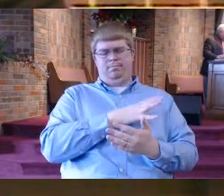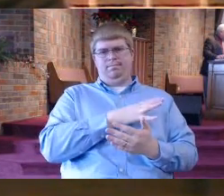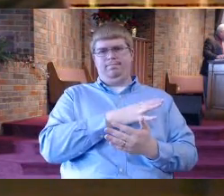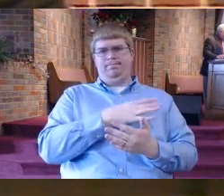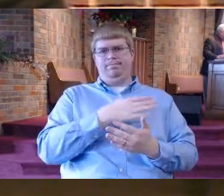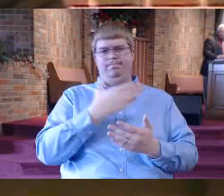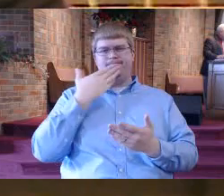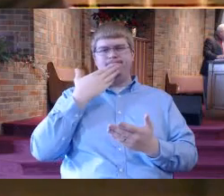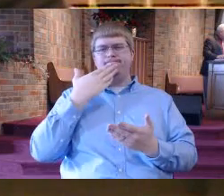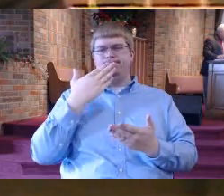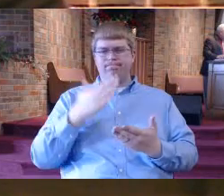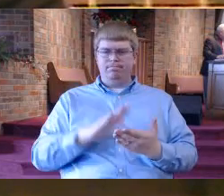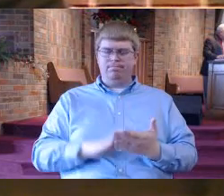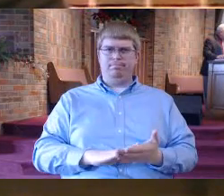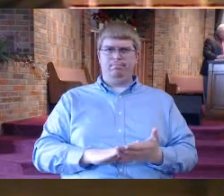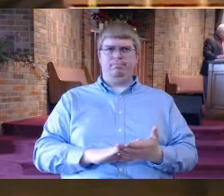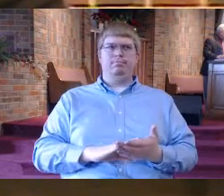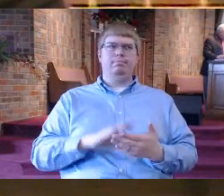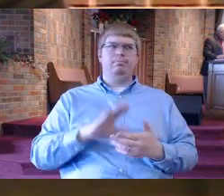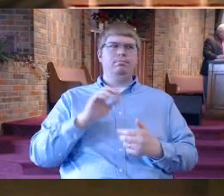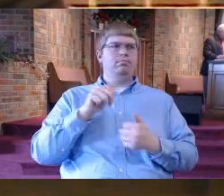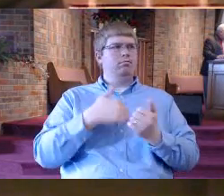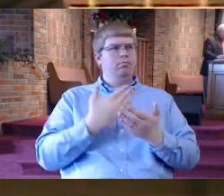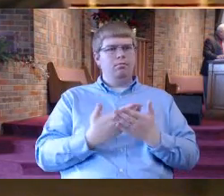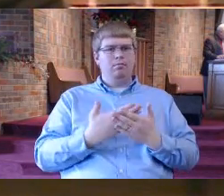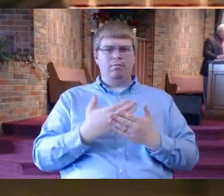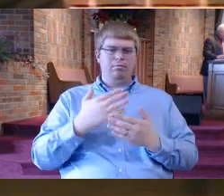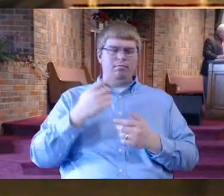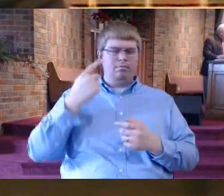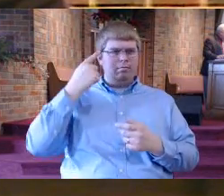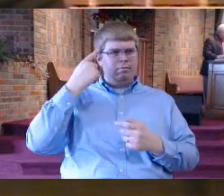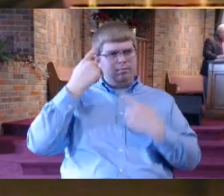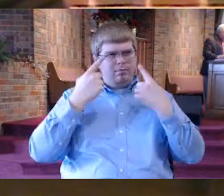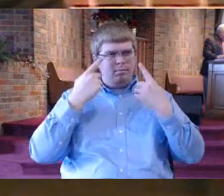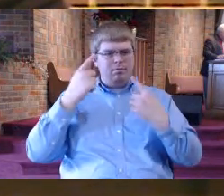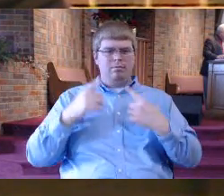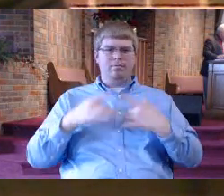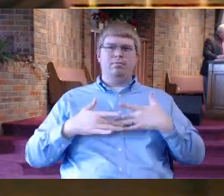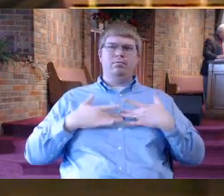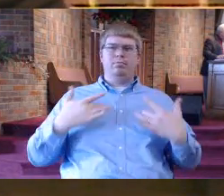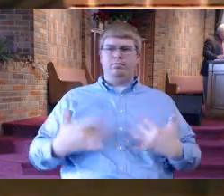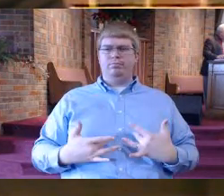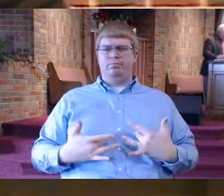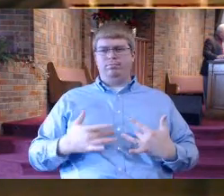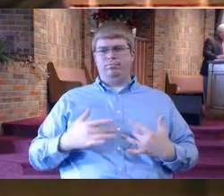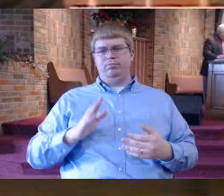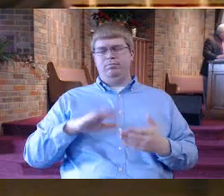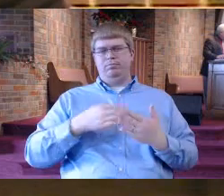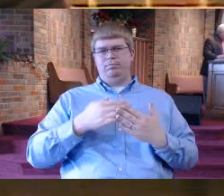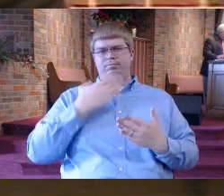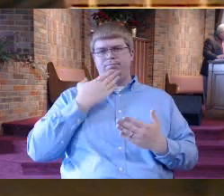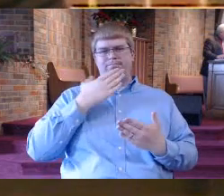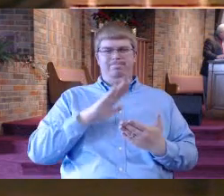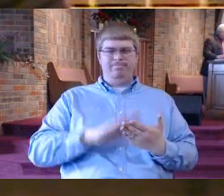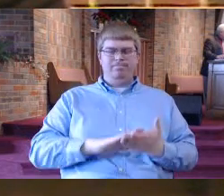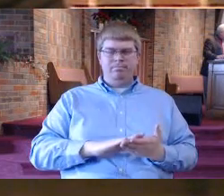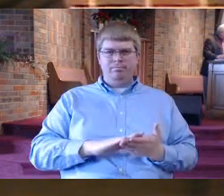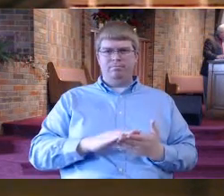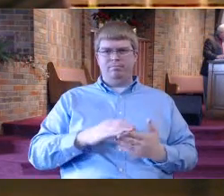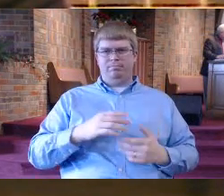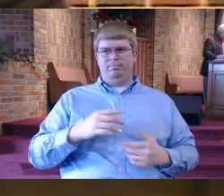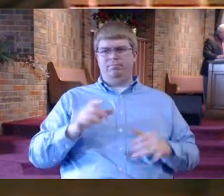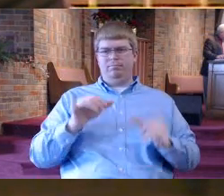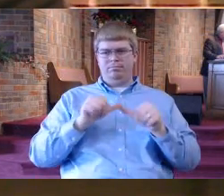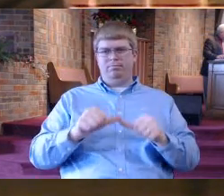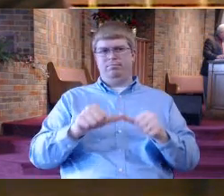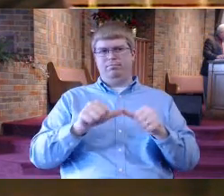and that every intent of the thoughts of his heart was only evil continually. And the Lord was sorry that